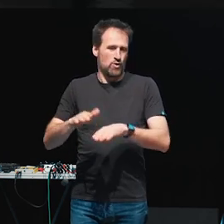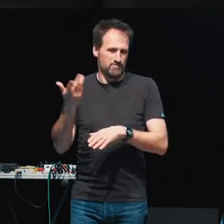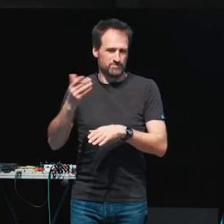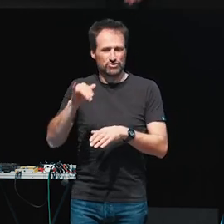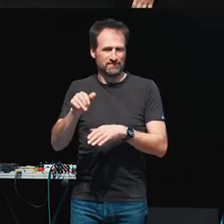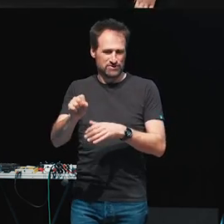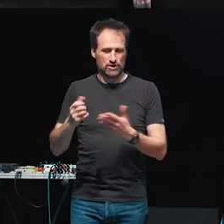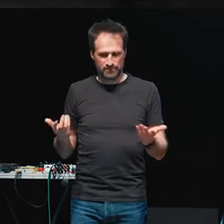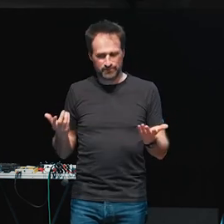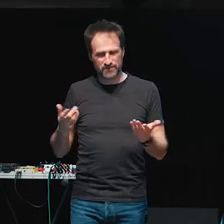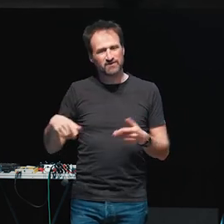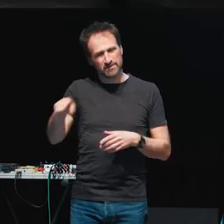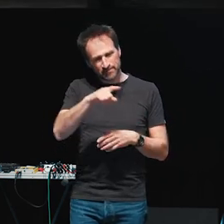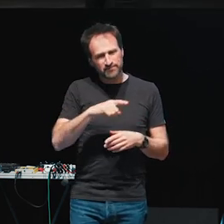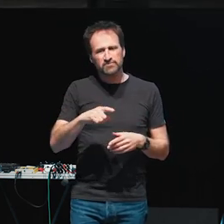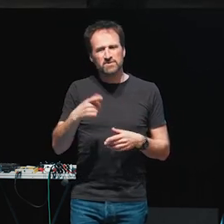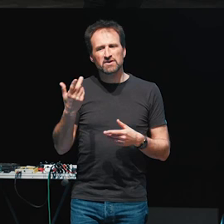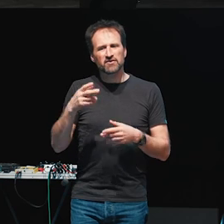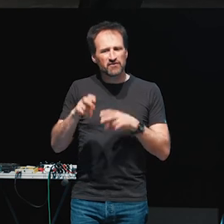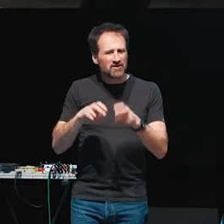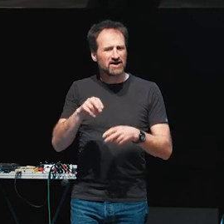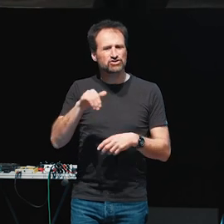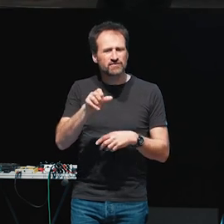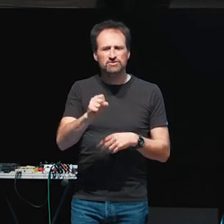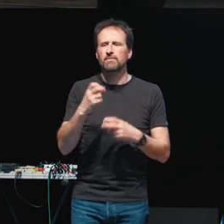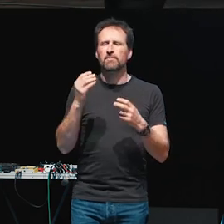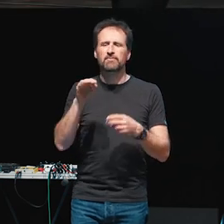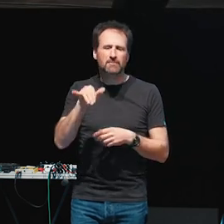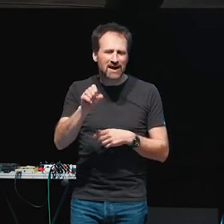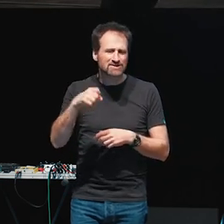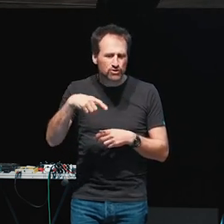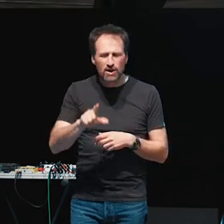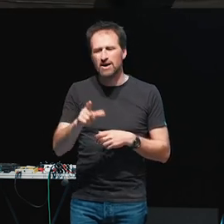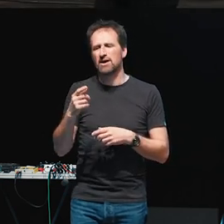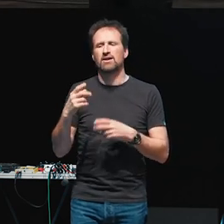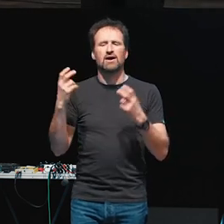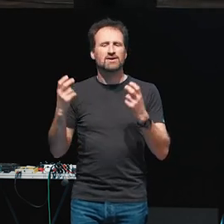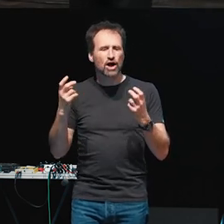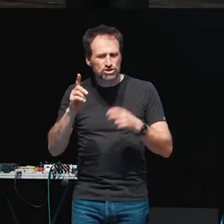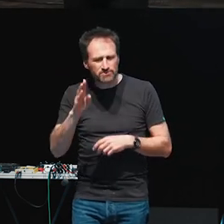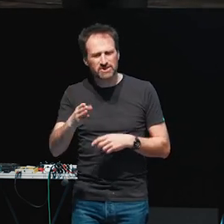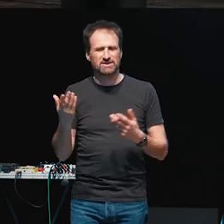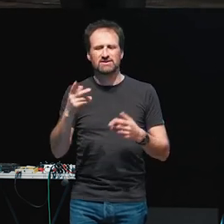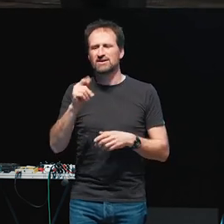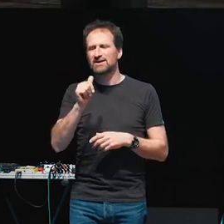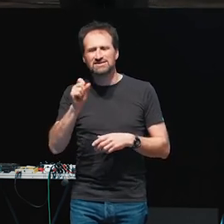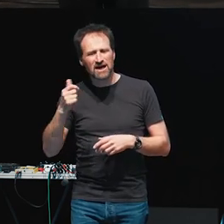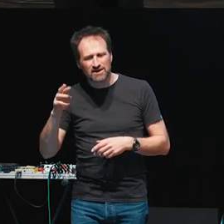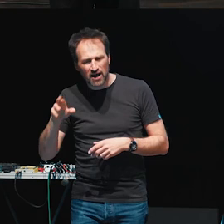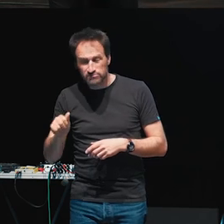about full-stack JavaScript. MySQL, Postgres, CouchDB, Cassandra, all these can be used. They're all applicable still.